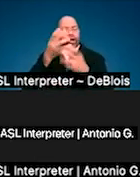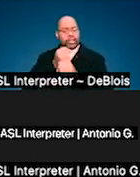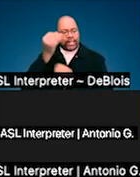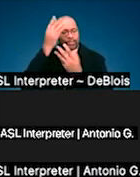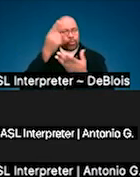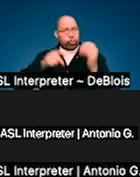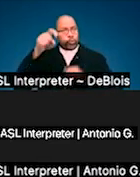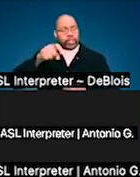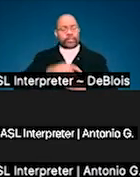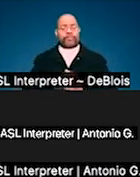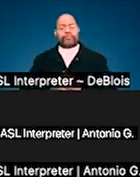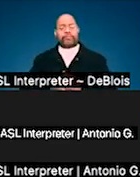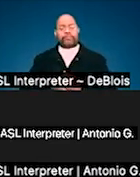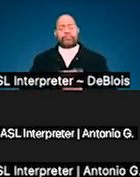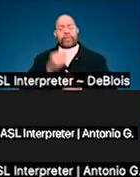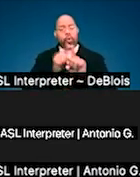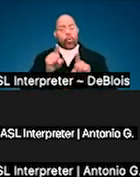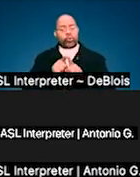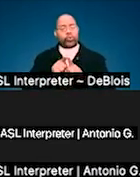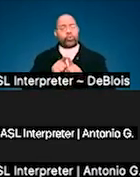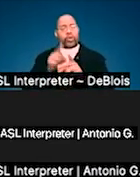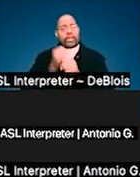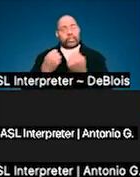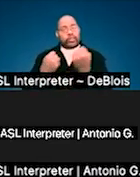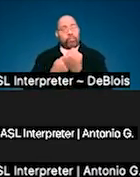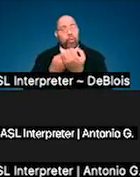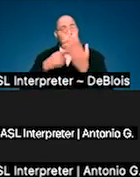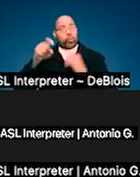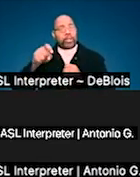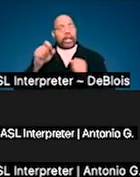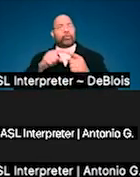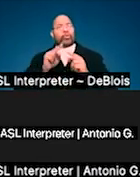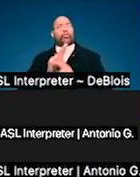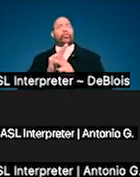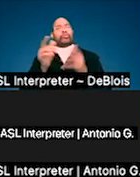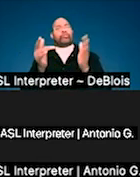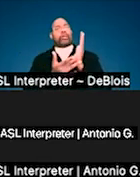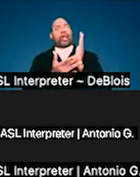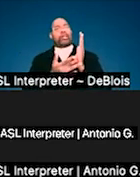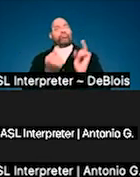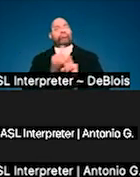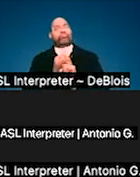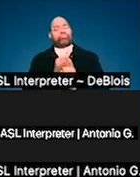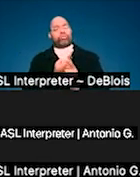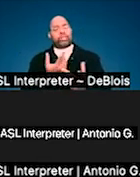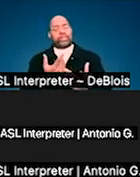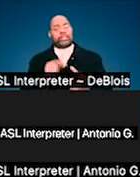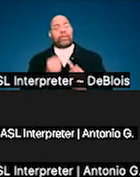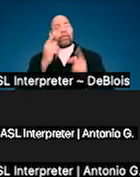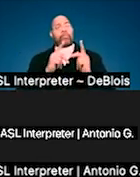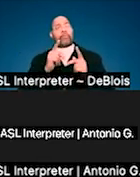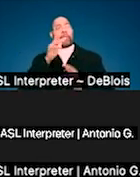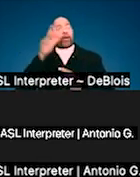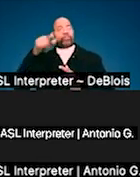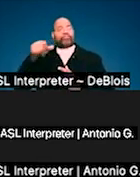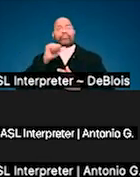that you need, and also to get the support that you need in order to be able to use the technology, especially for those parents that